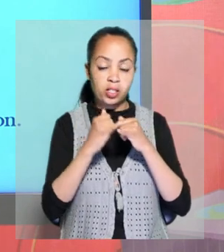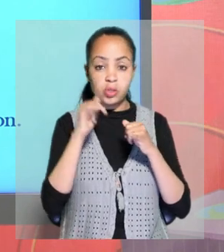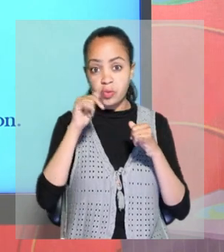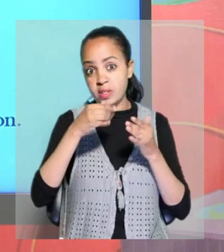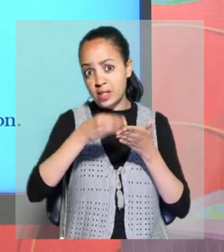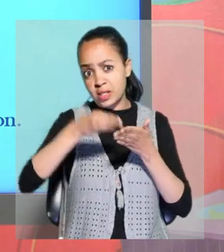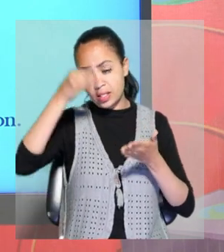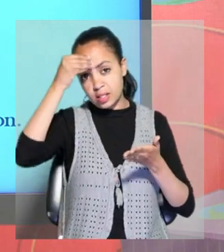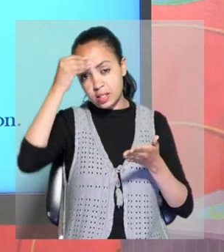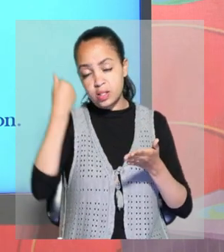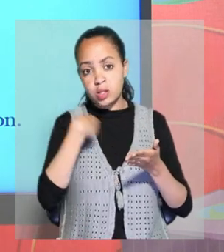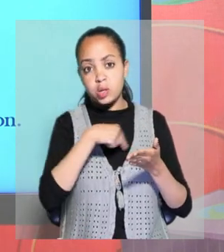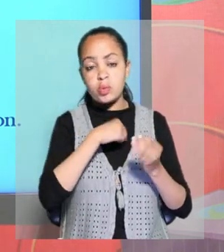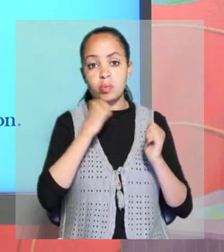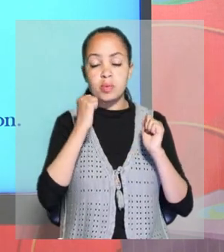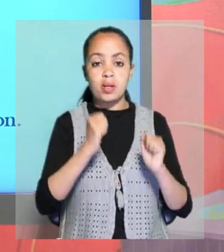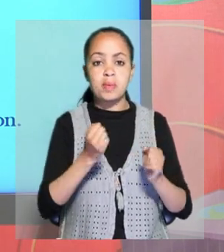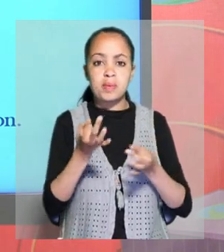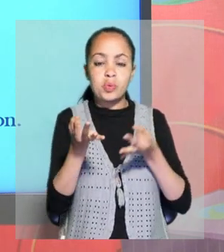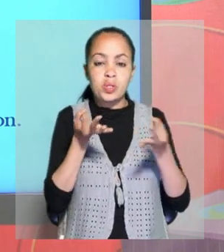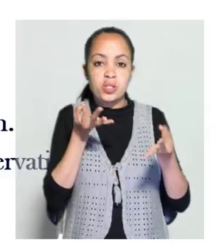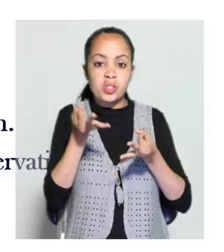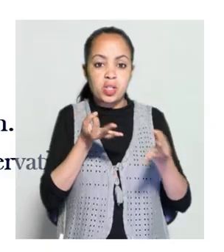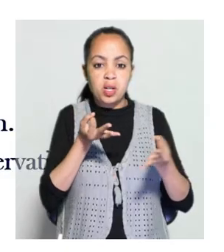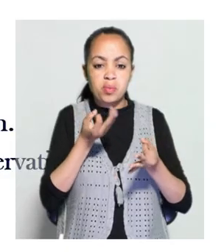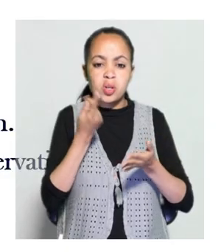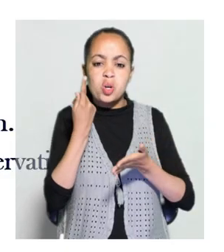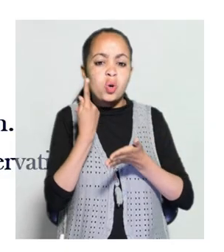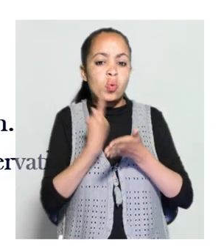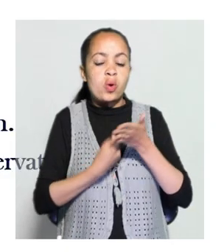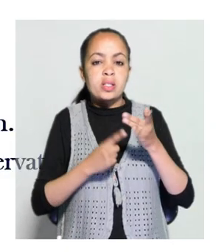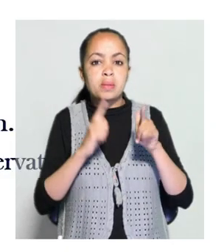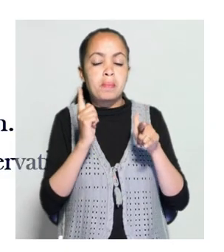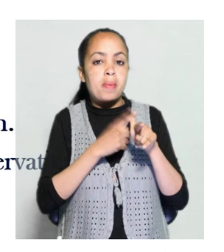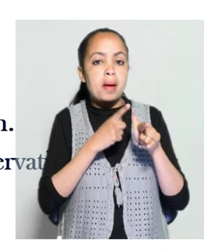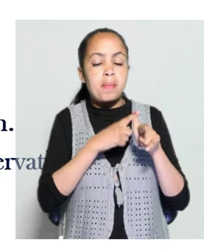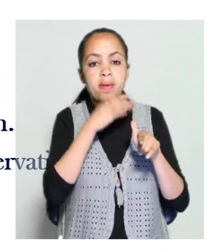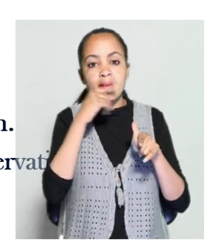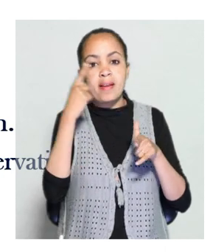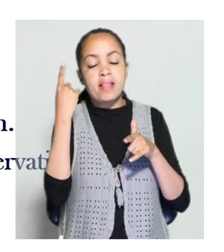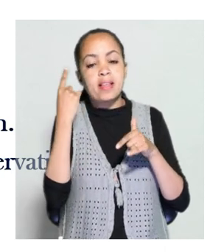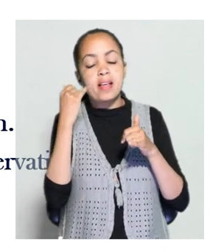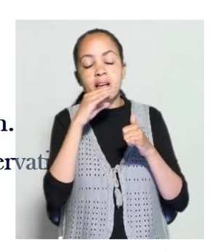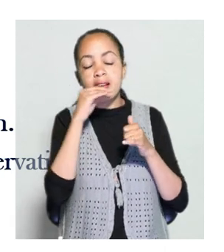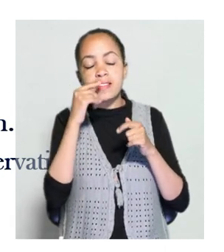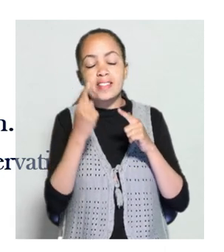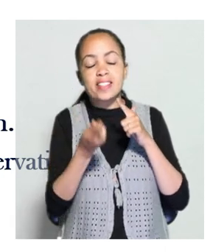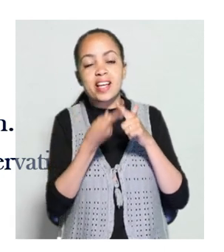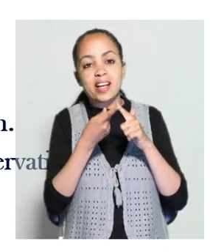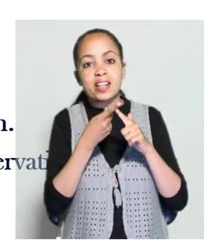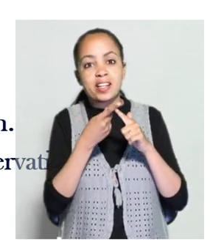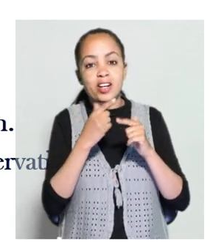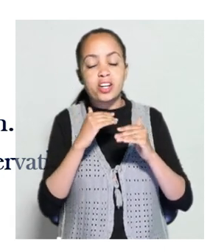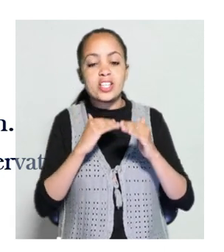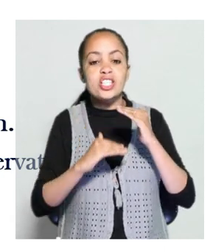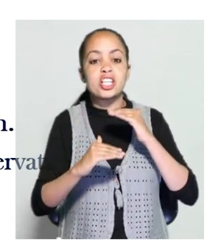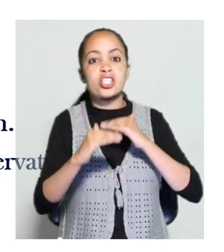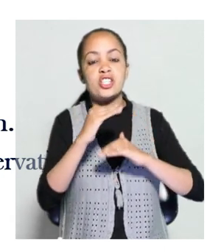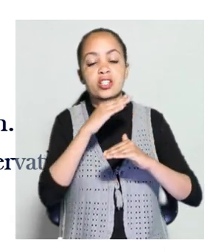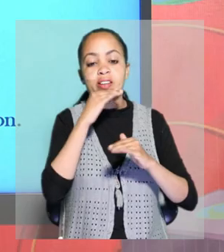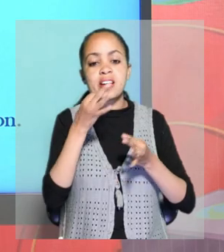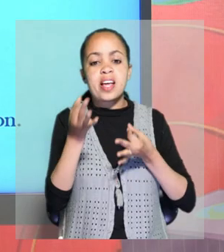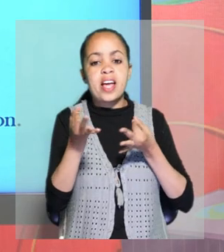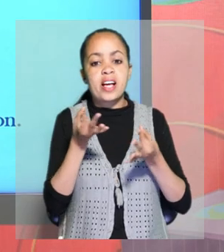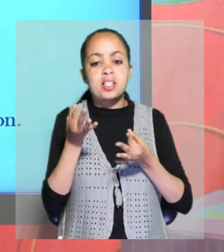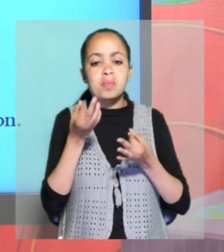this lesson, you will be able to describe what is primary and the secondary succession. And they will